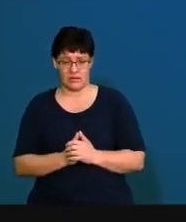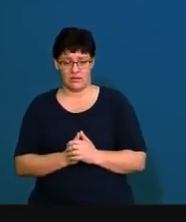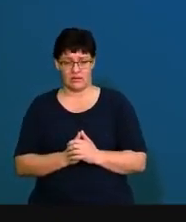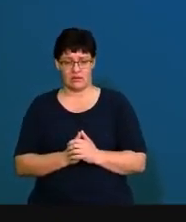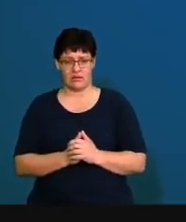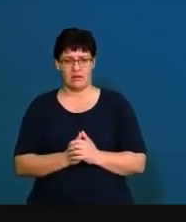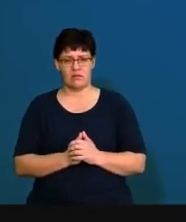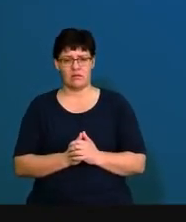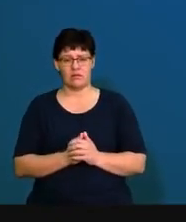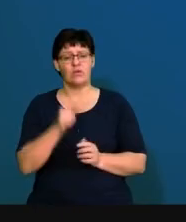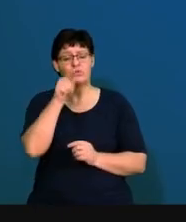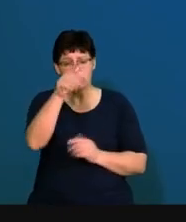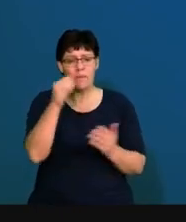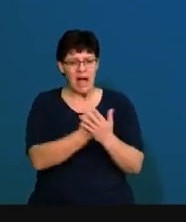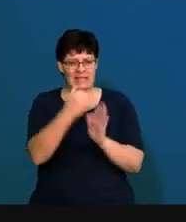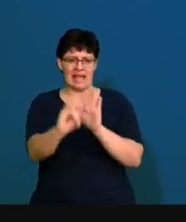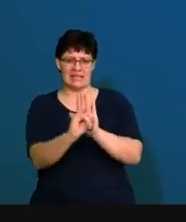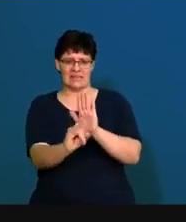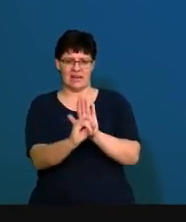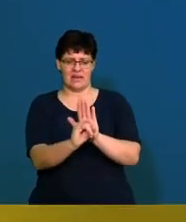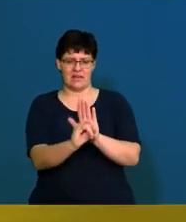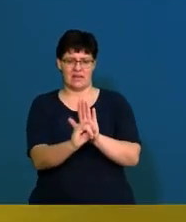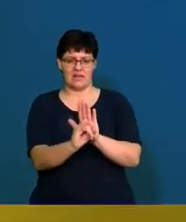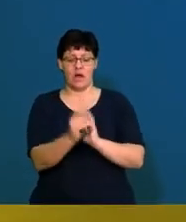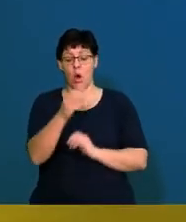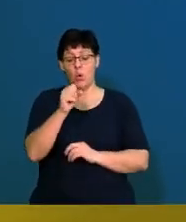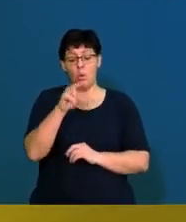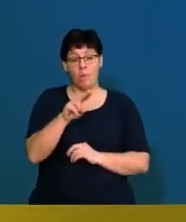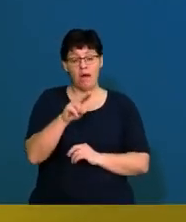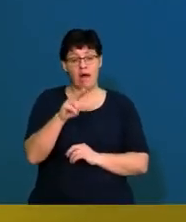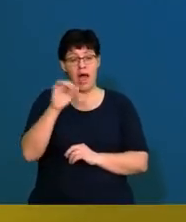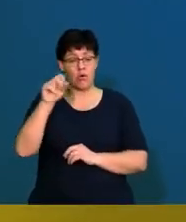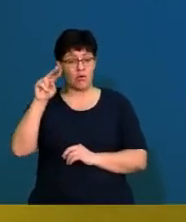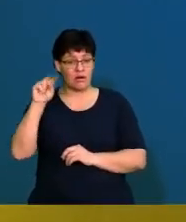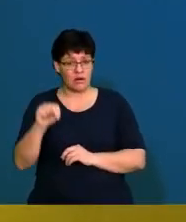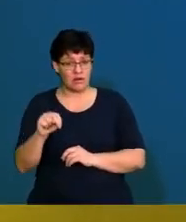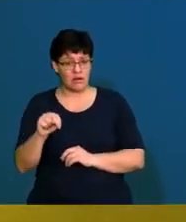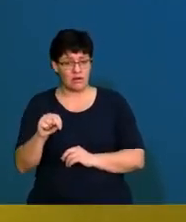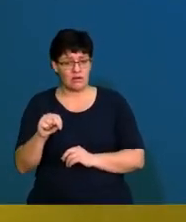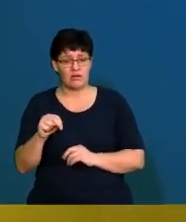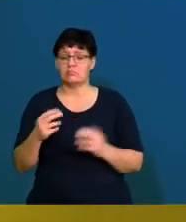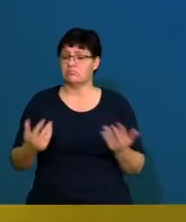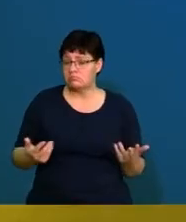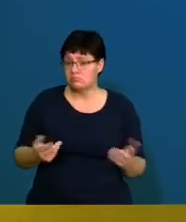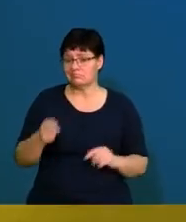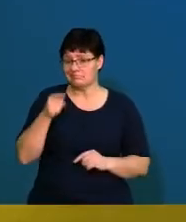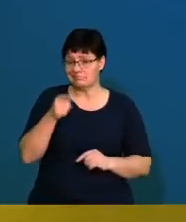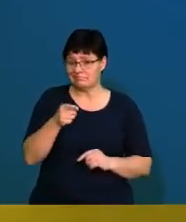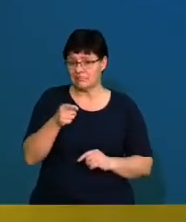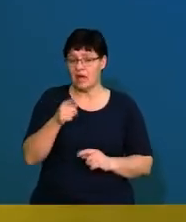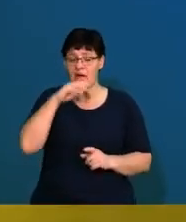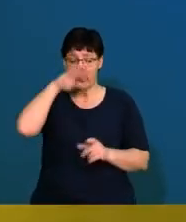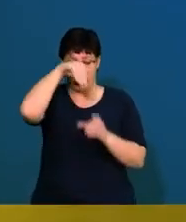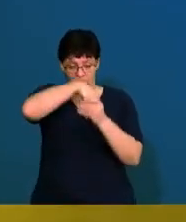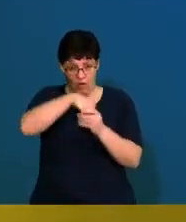Now, we need to first of all identify whether the copper ions are we talking about the copper ions that are